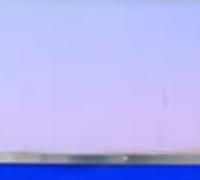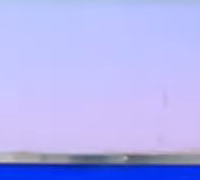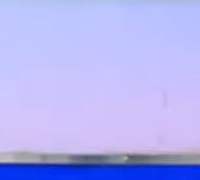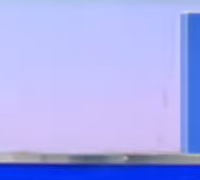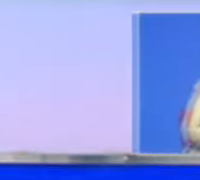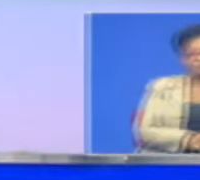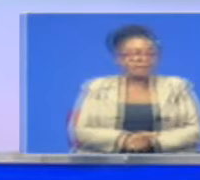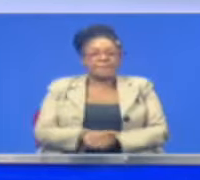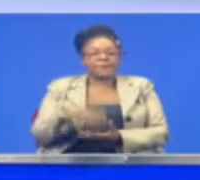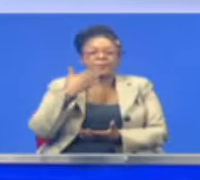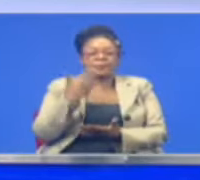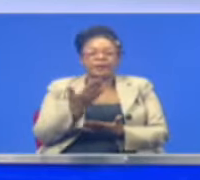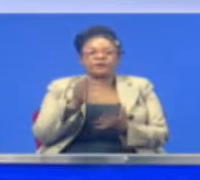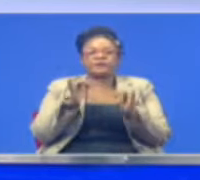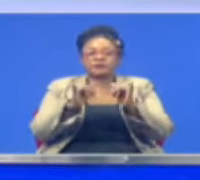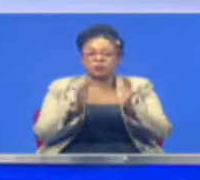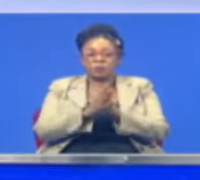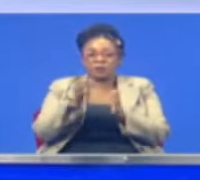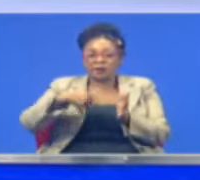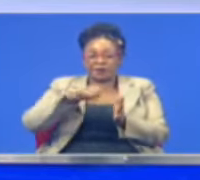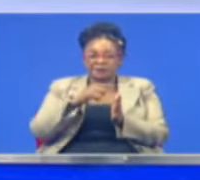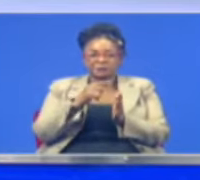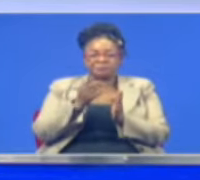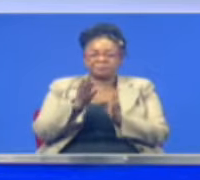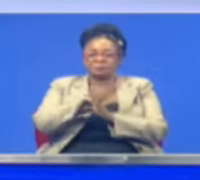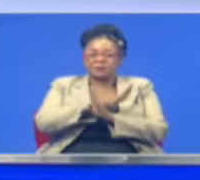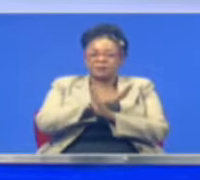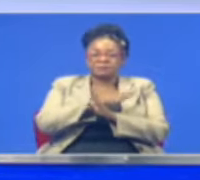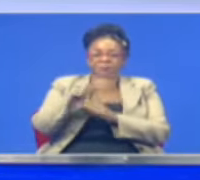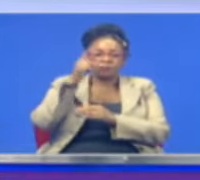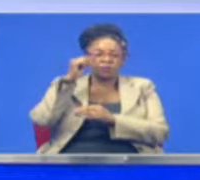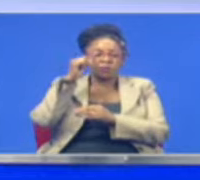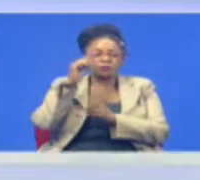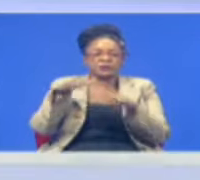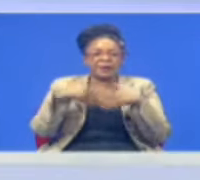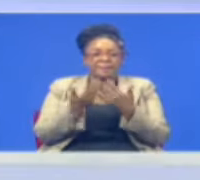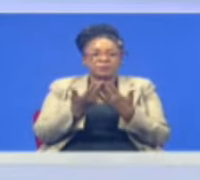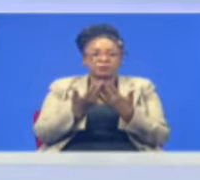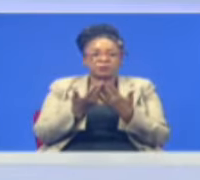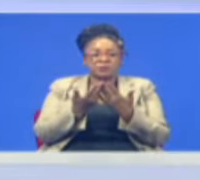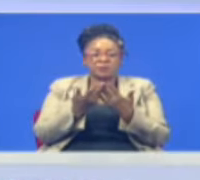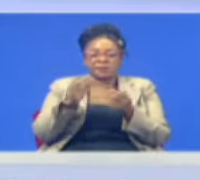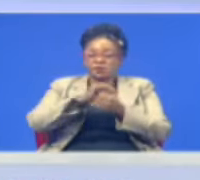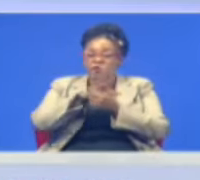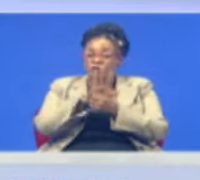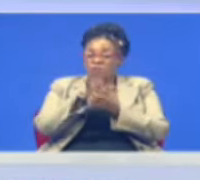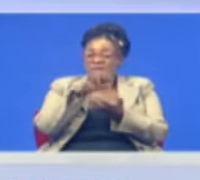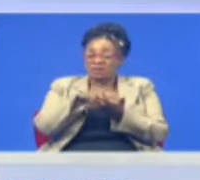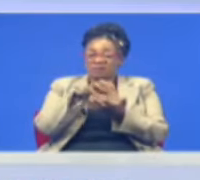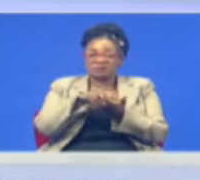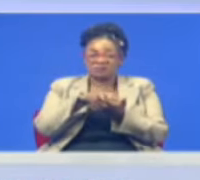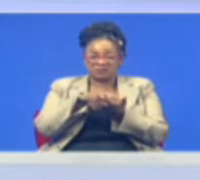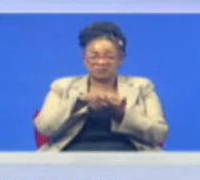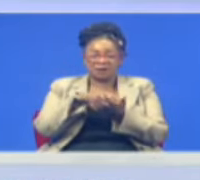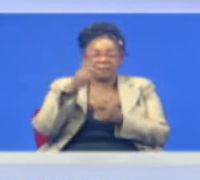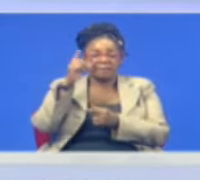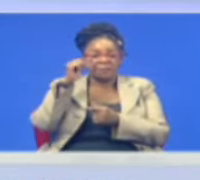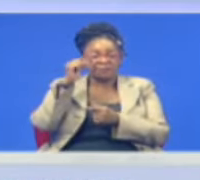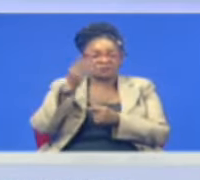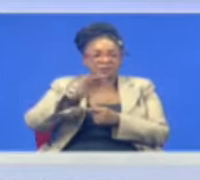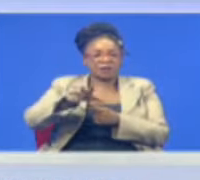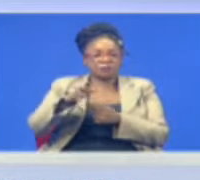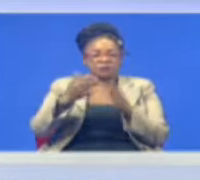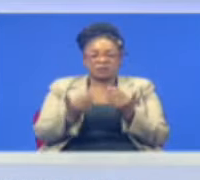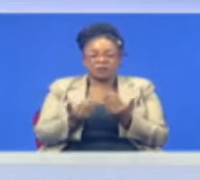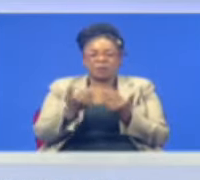Thanks for staying with us. Let's take you back to that story from the coast now regarding the coronavirus cases. And Mombasa County is staring